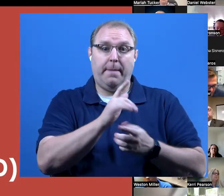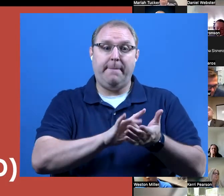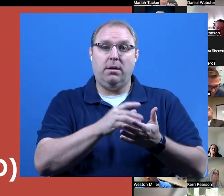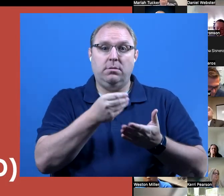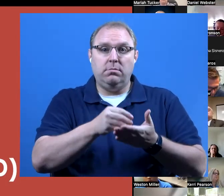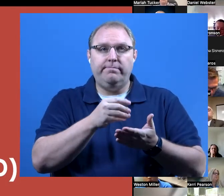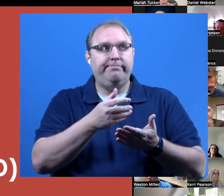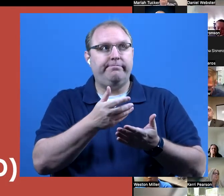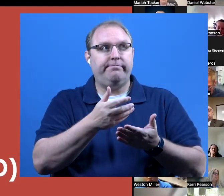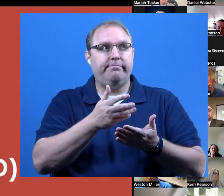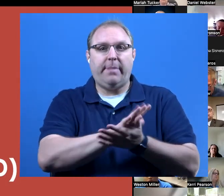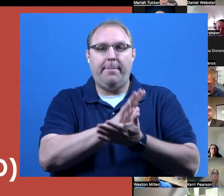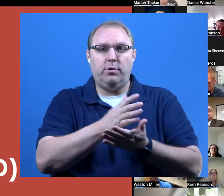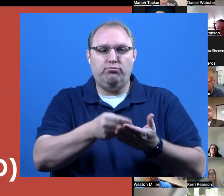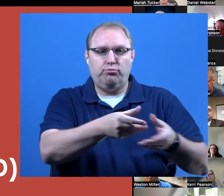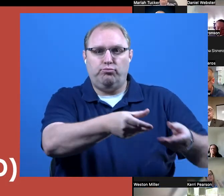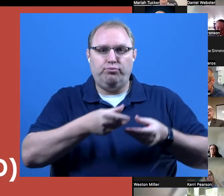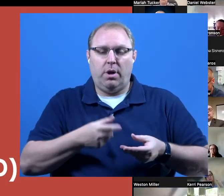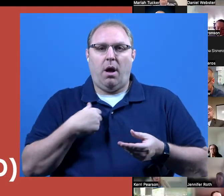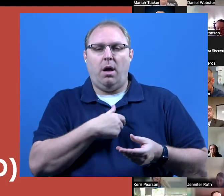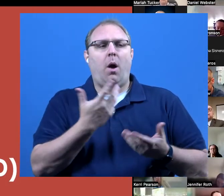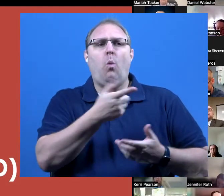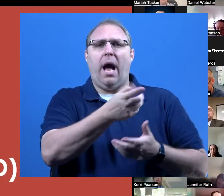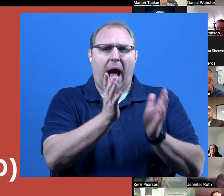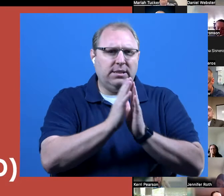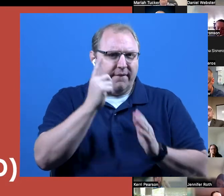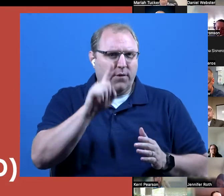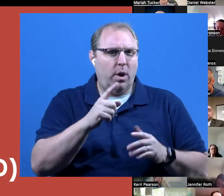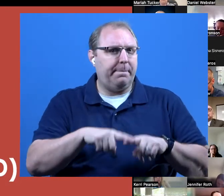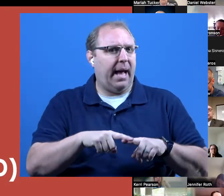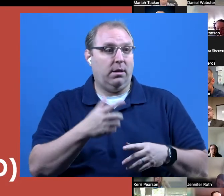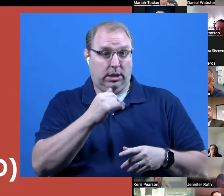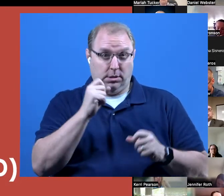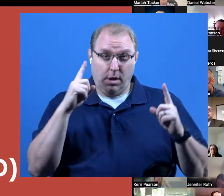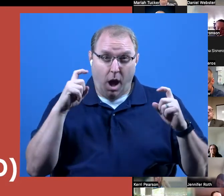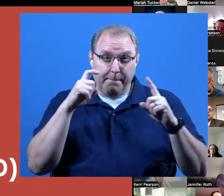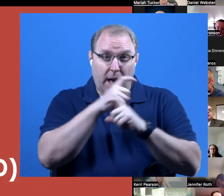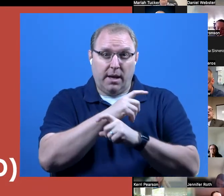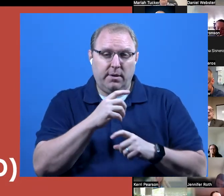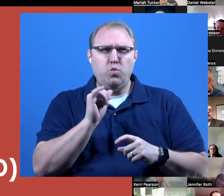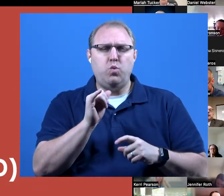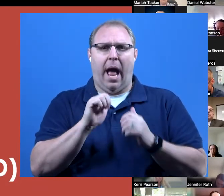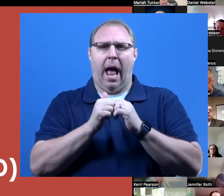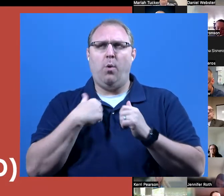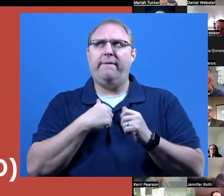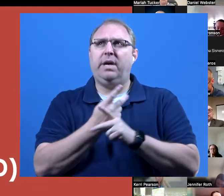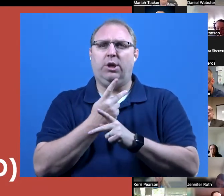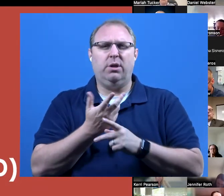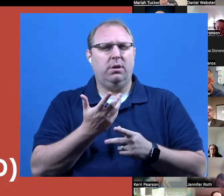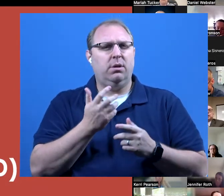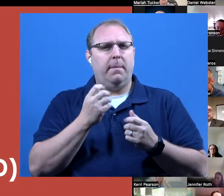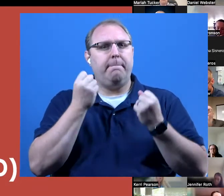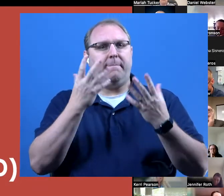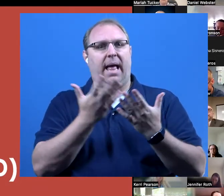might be to get that stuff and install it. So there is not a time specific that